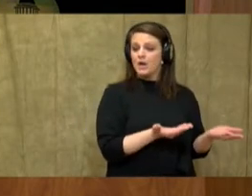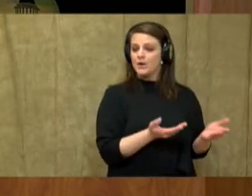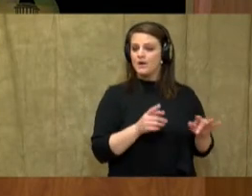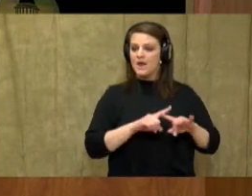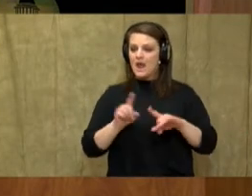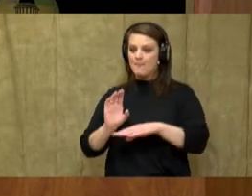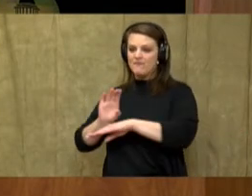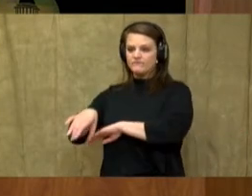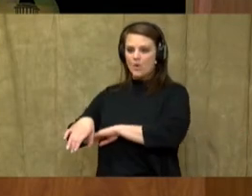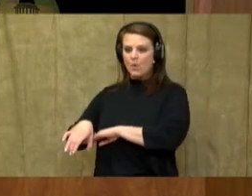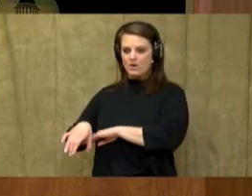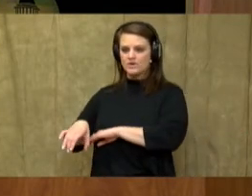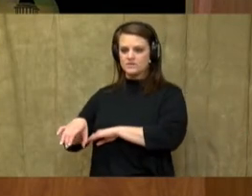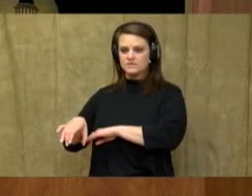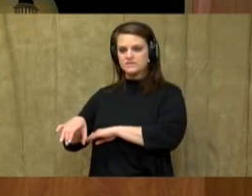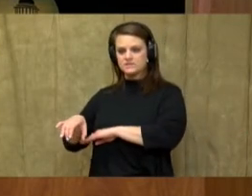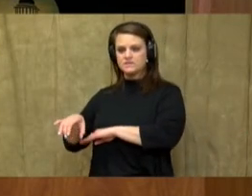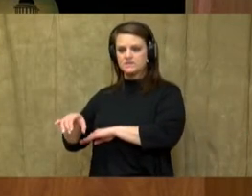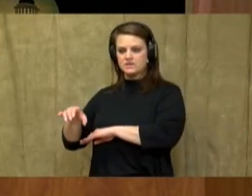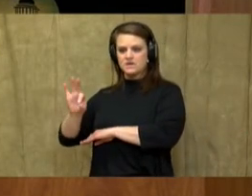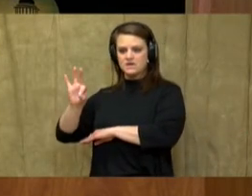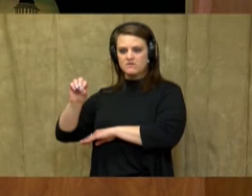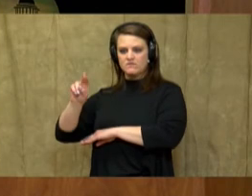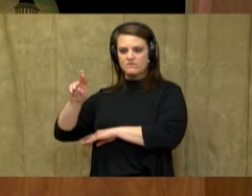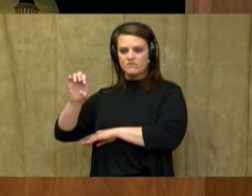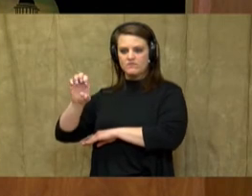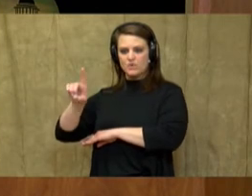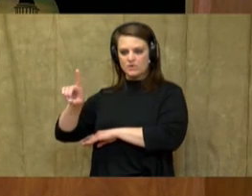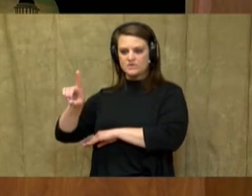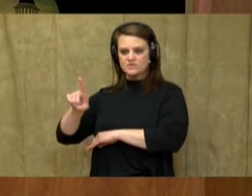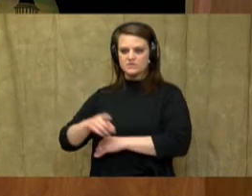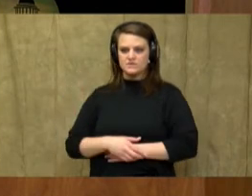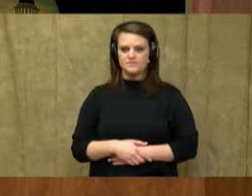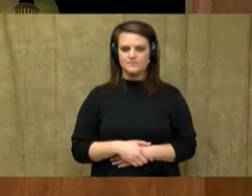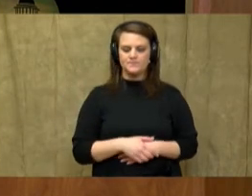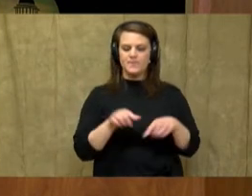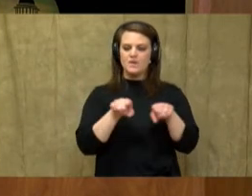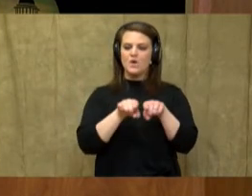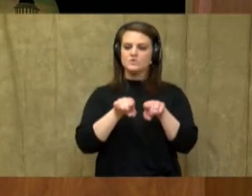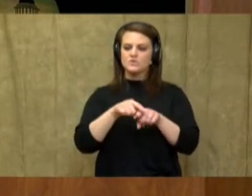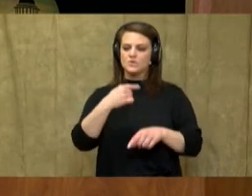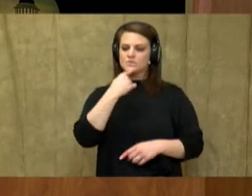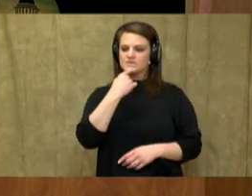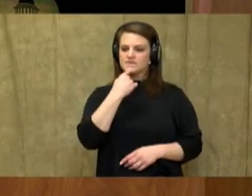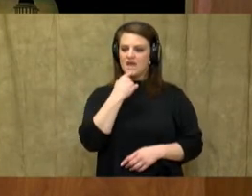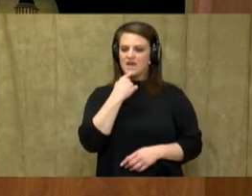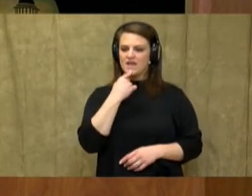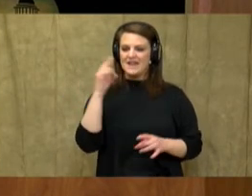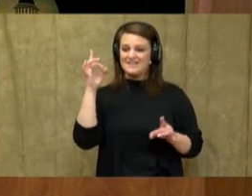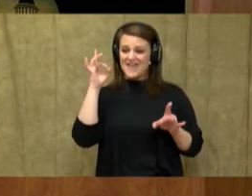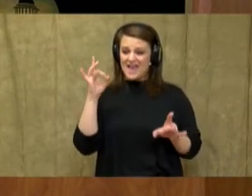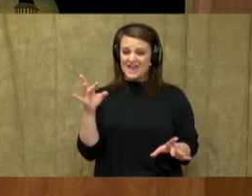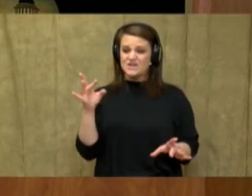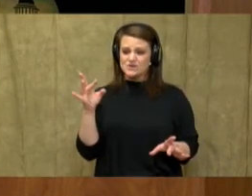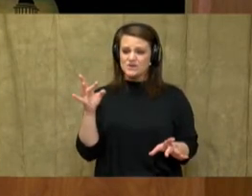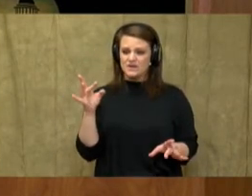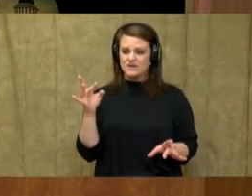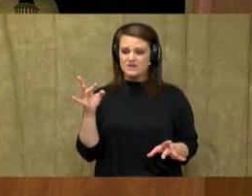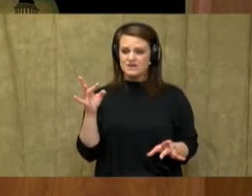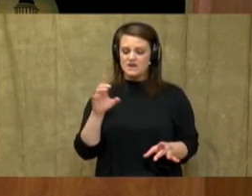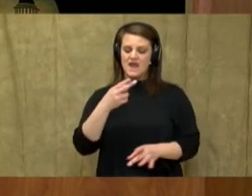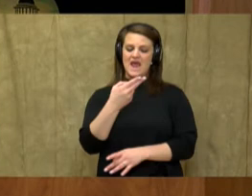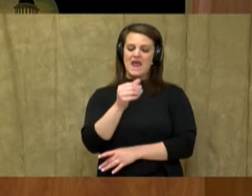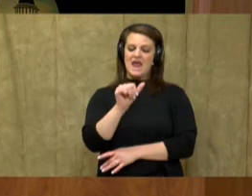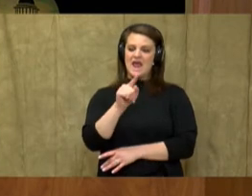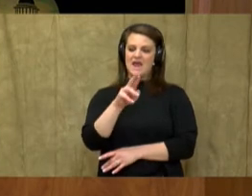forced upon the American people. It also said that it's not only the hatred of the locals that made it